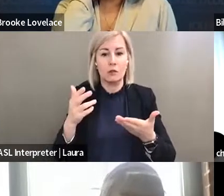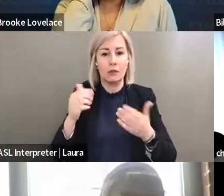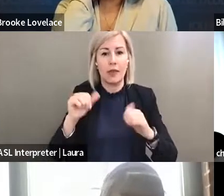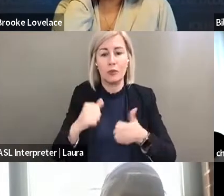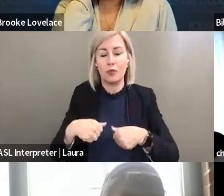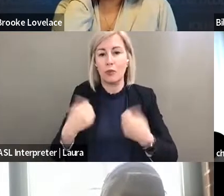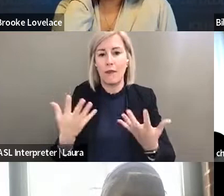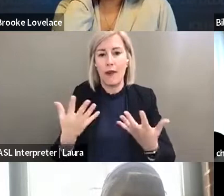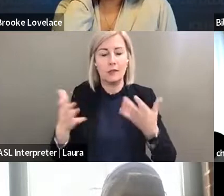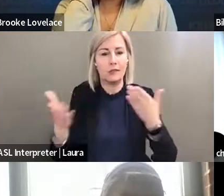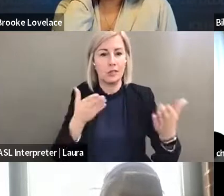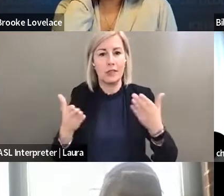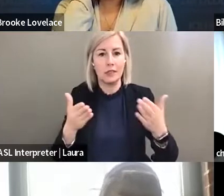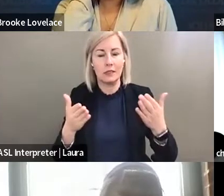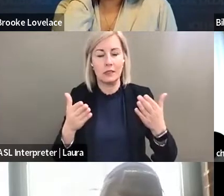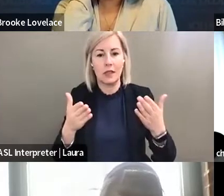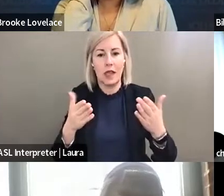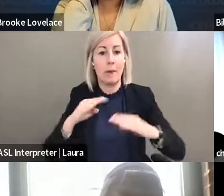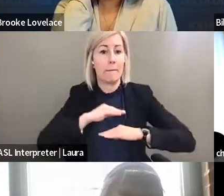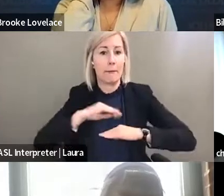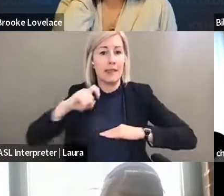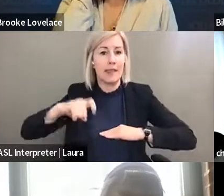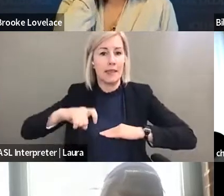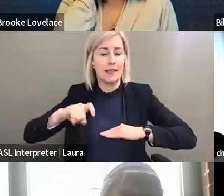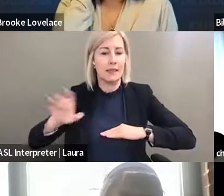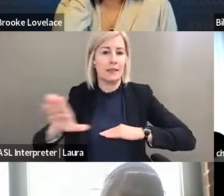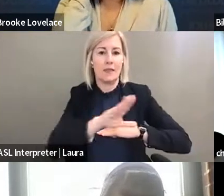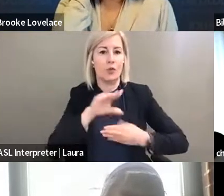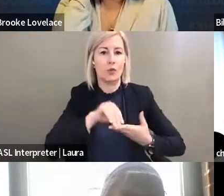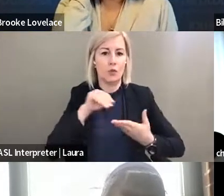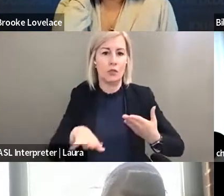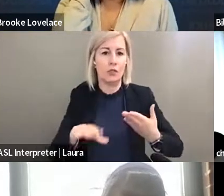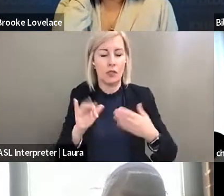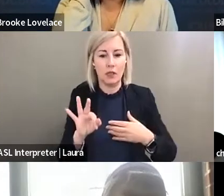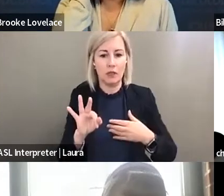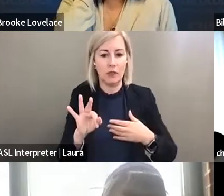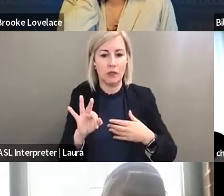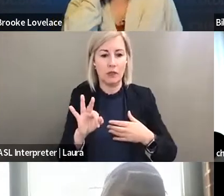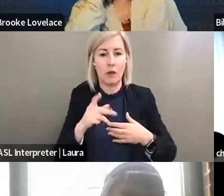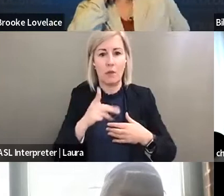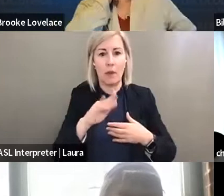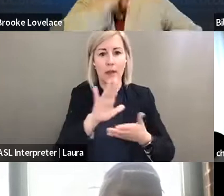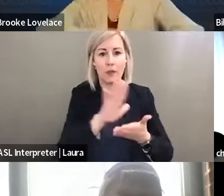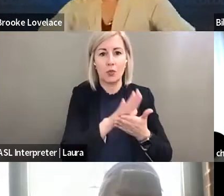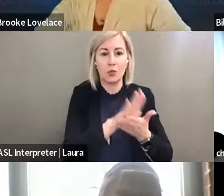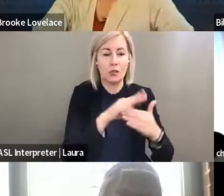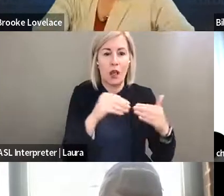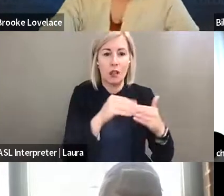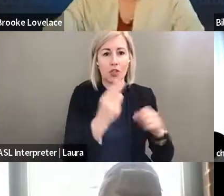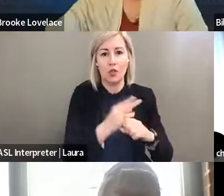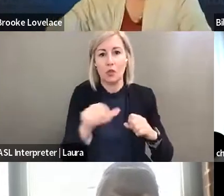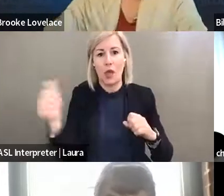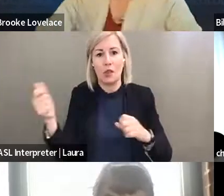provide services and meet the needs of their kids if public school dollars is being used